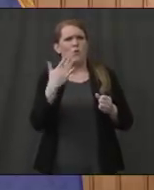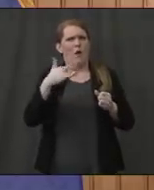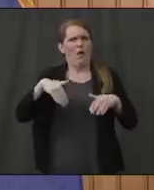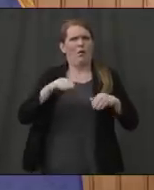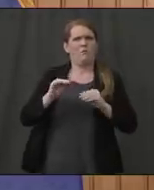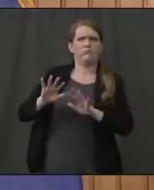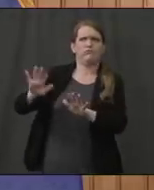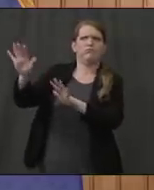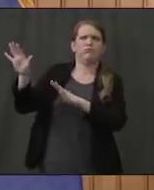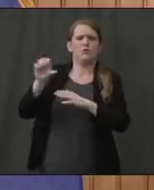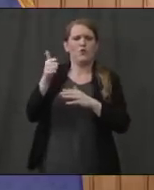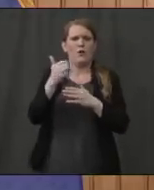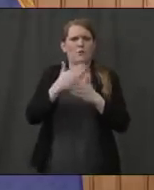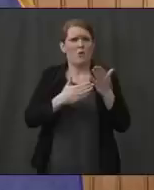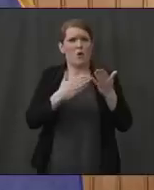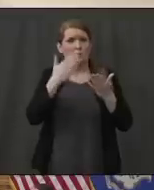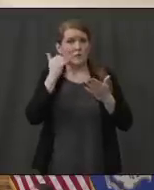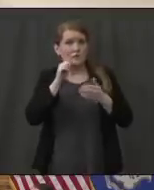on?